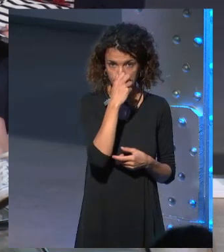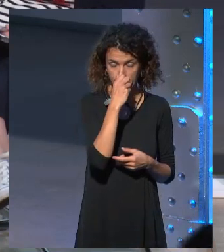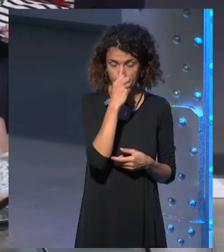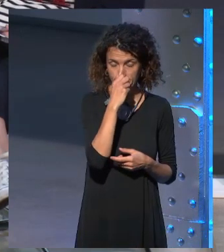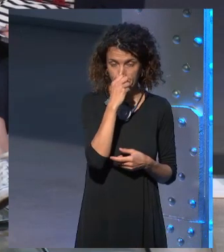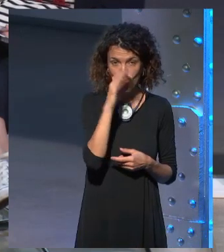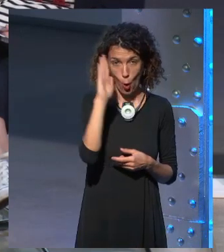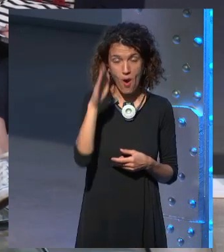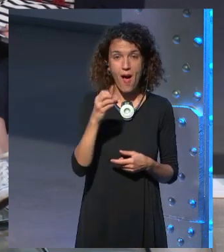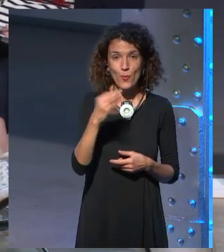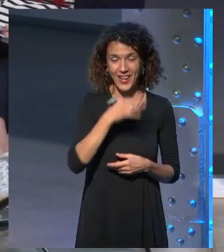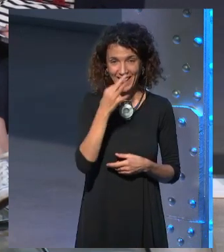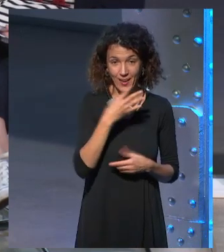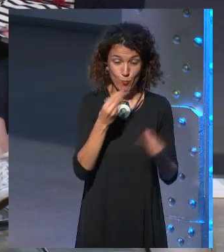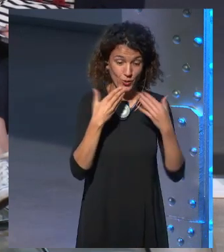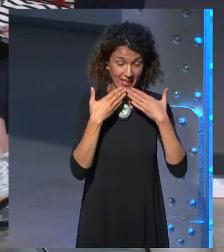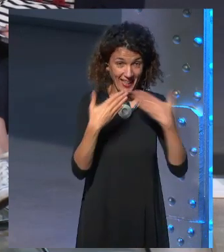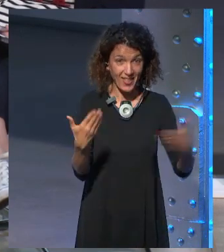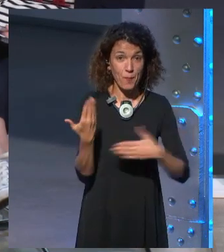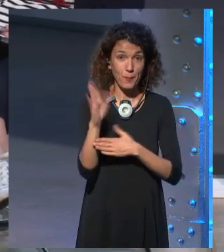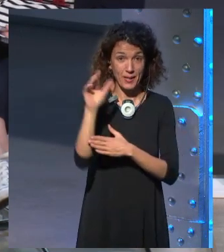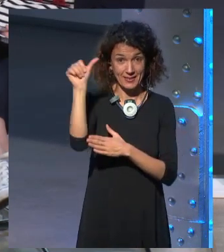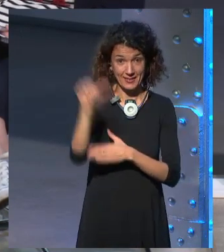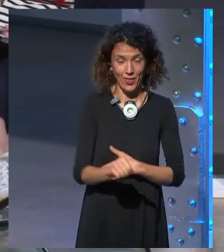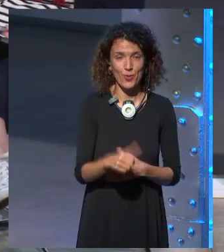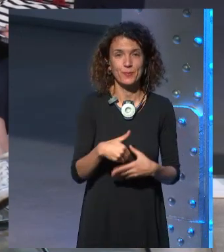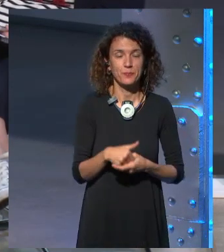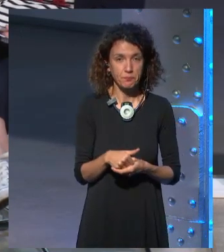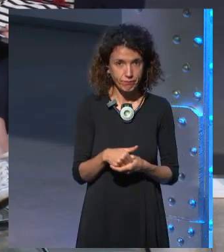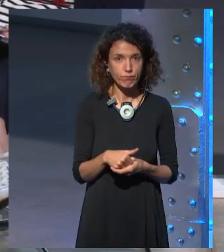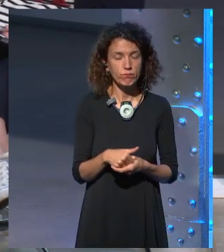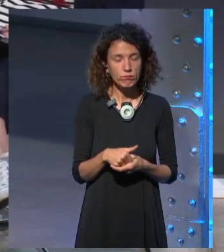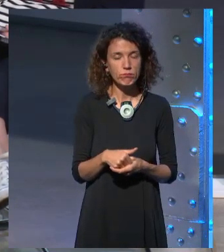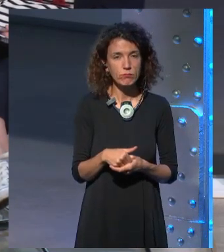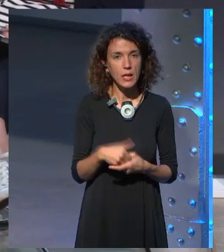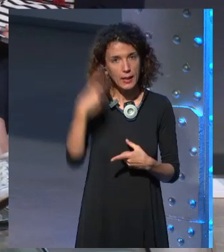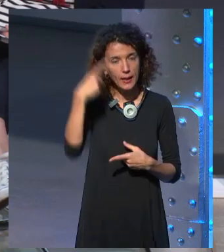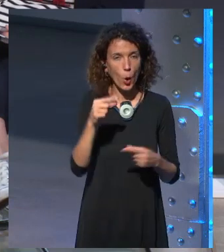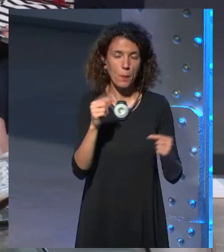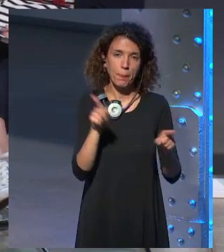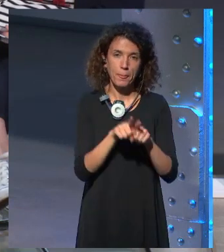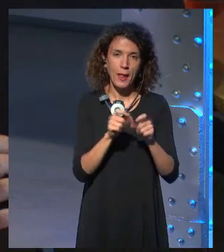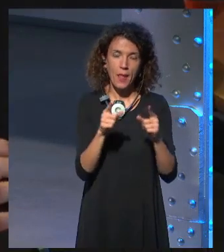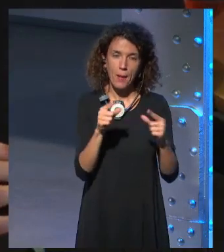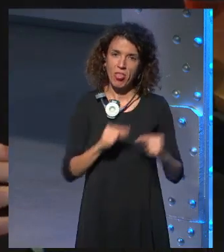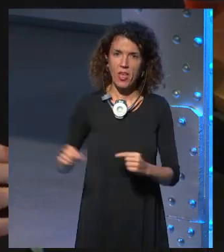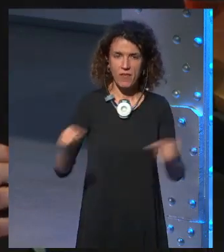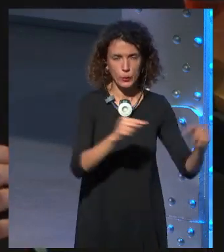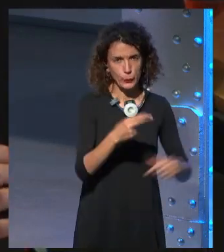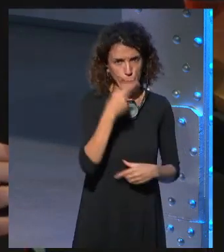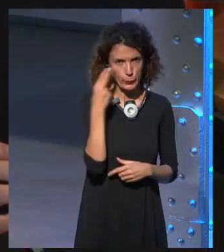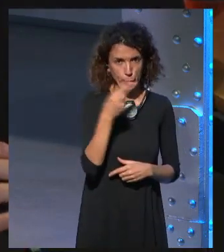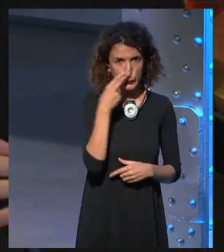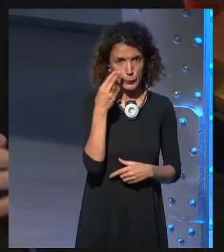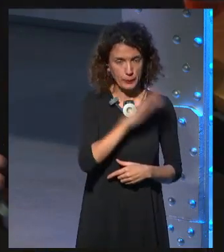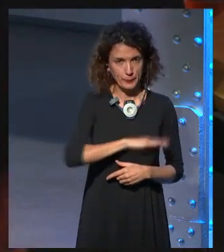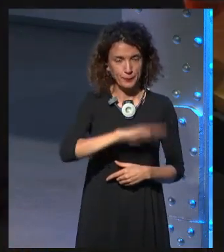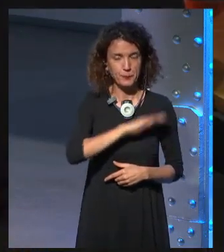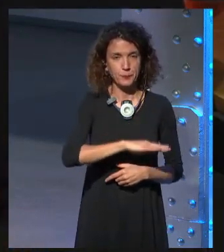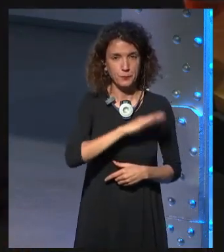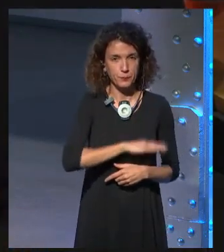Hola, buenas tardes. Muchas gracias por... Hello, good evening. Thank you very much for the presentation. I think that it could lead to a very